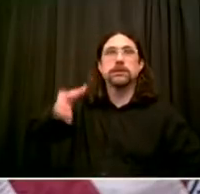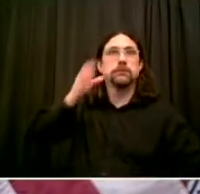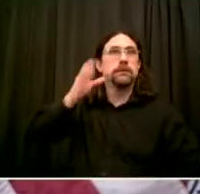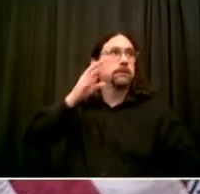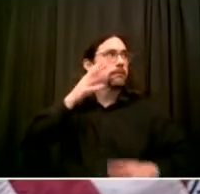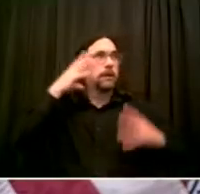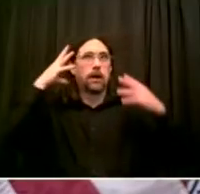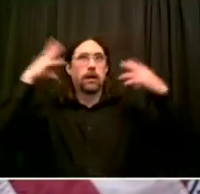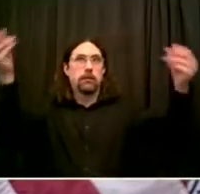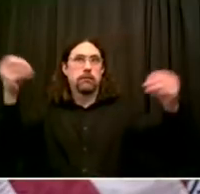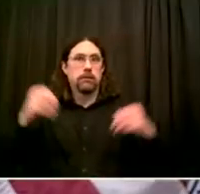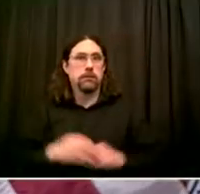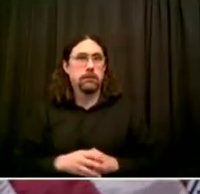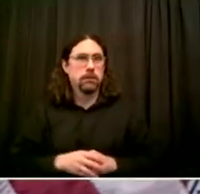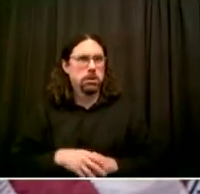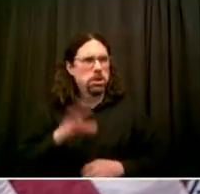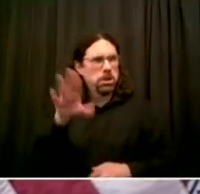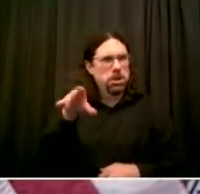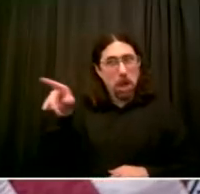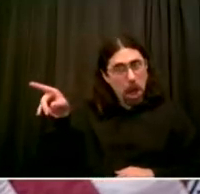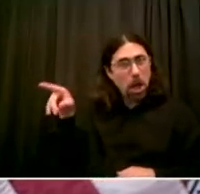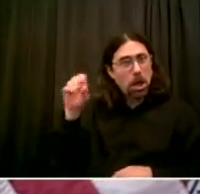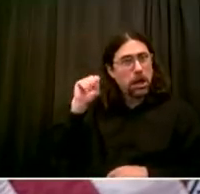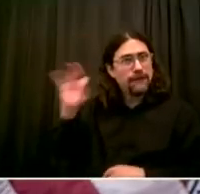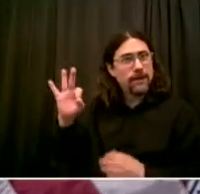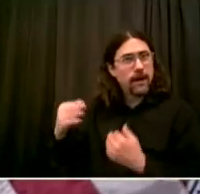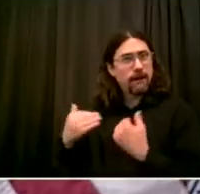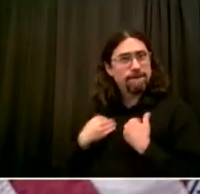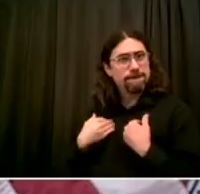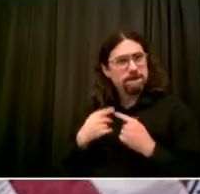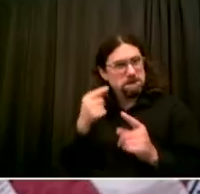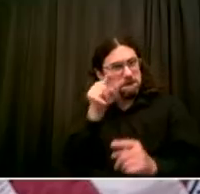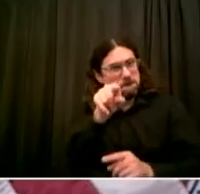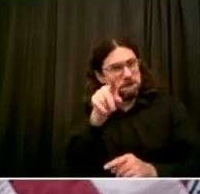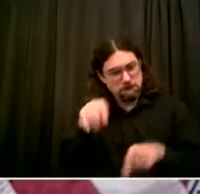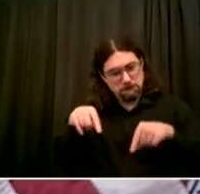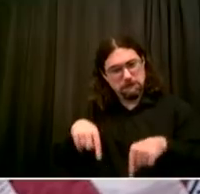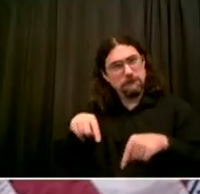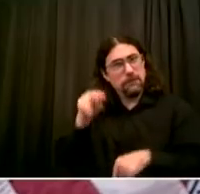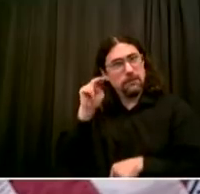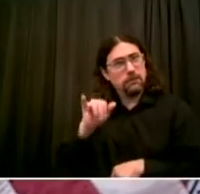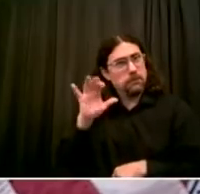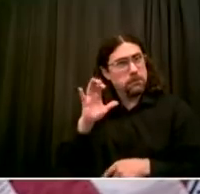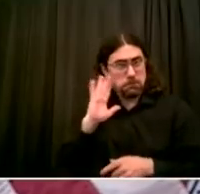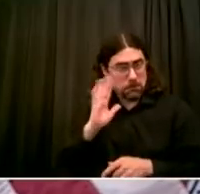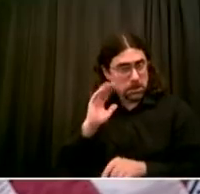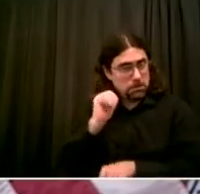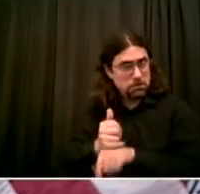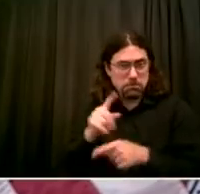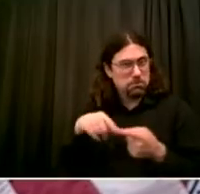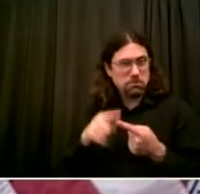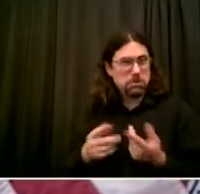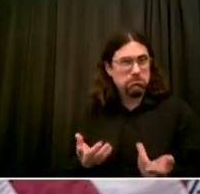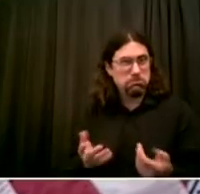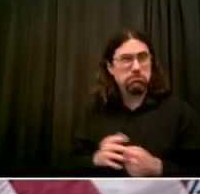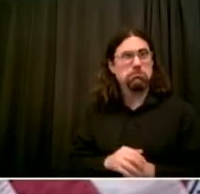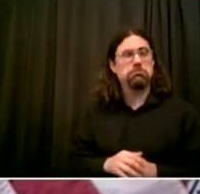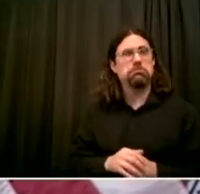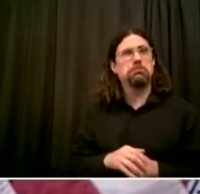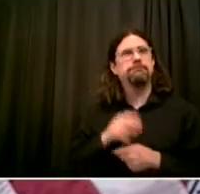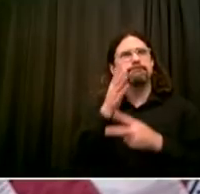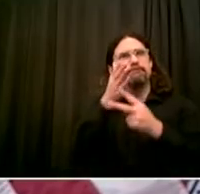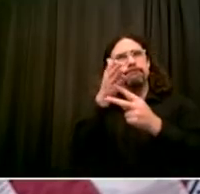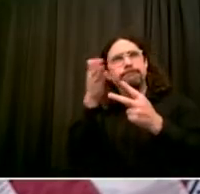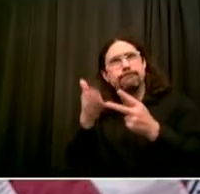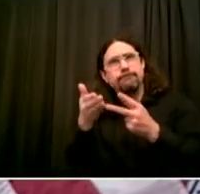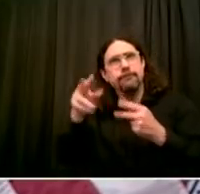certain bar-heavy areas, 9, I believe. What are those areas? Thank you. Thank you very